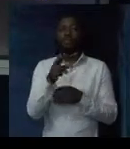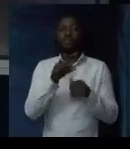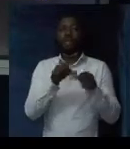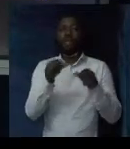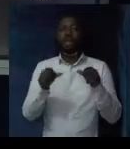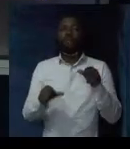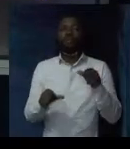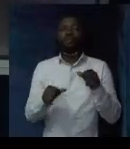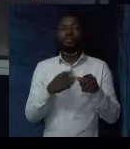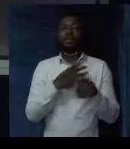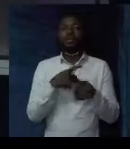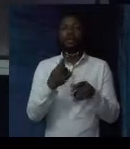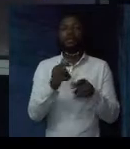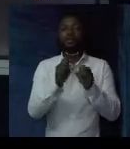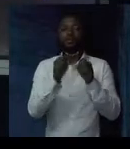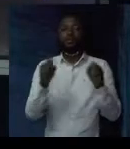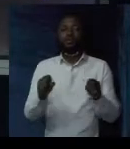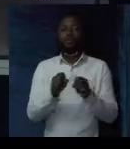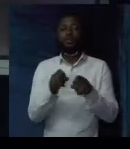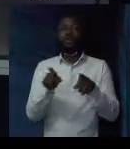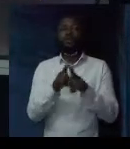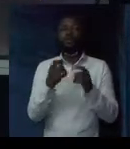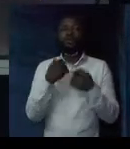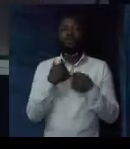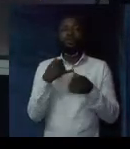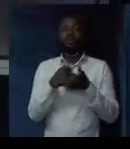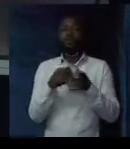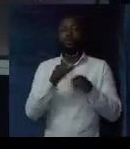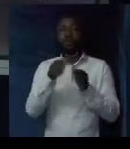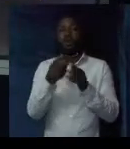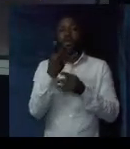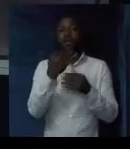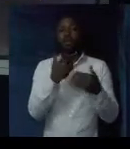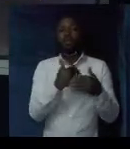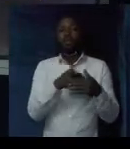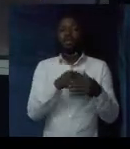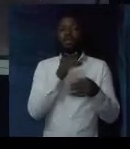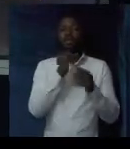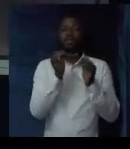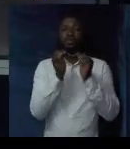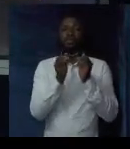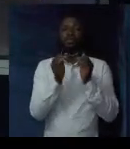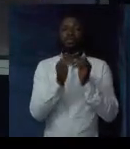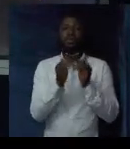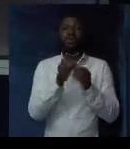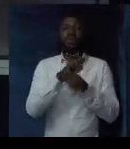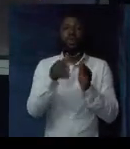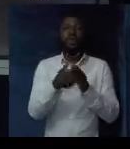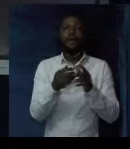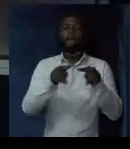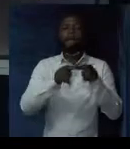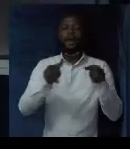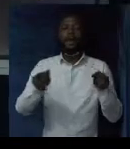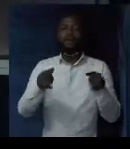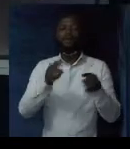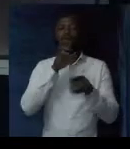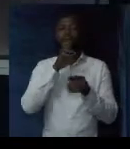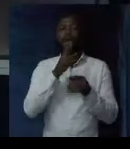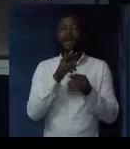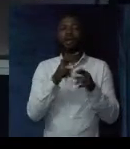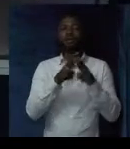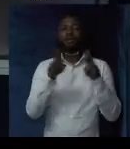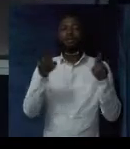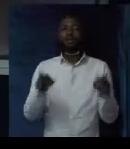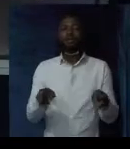4 right angles. And a square also have 4 right angles and all 4 sides equal. So a square is a type of rectangle. Now, all parallelograms